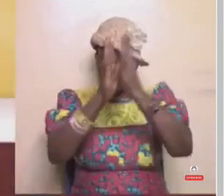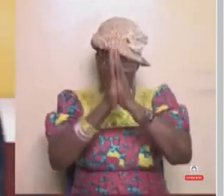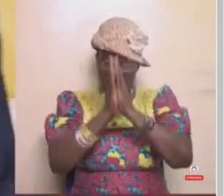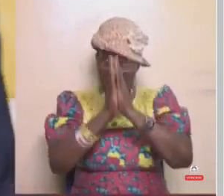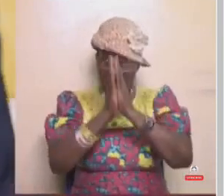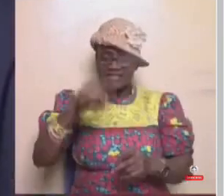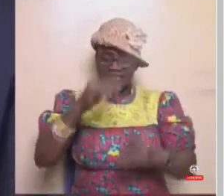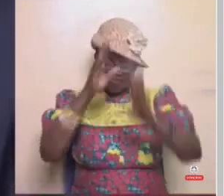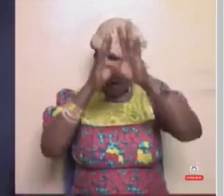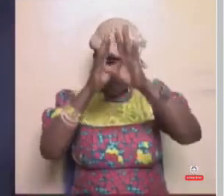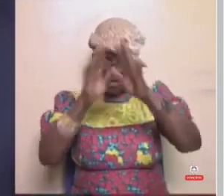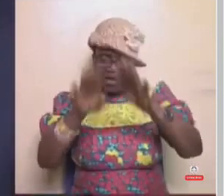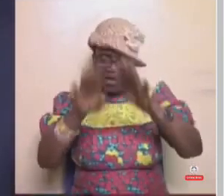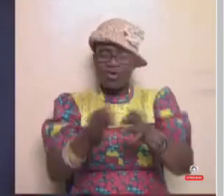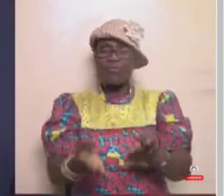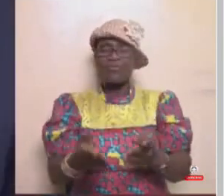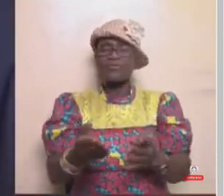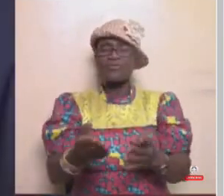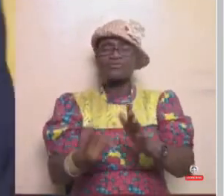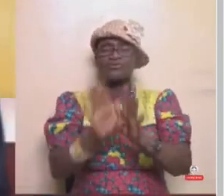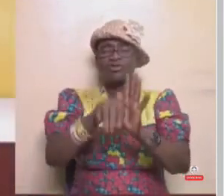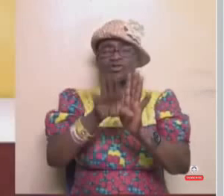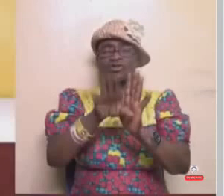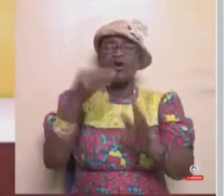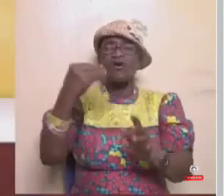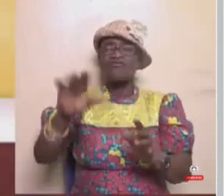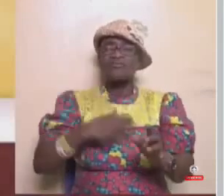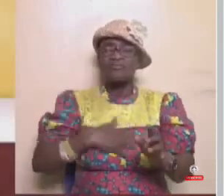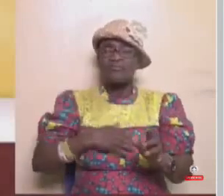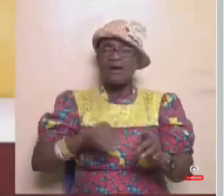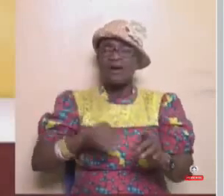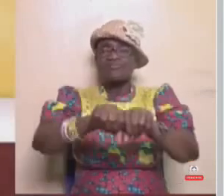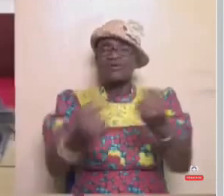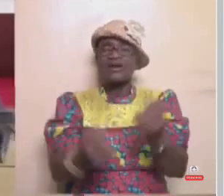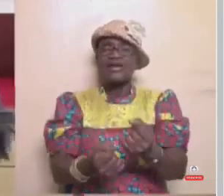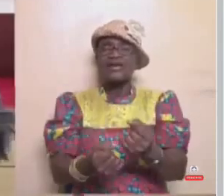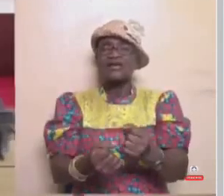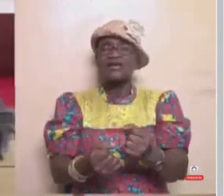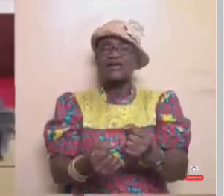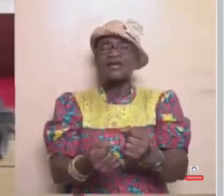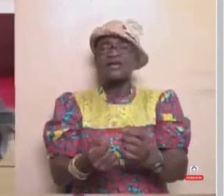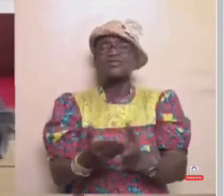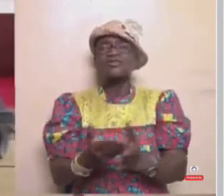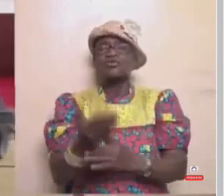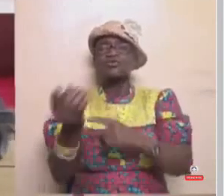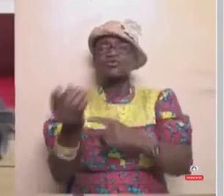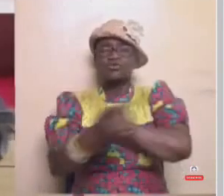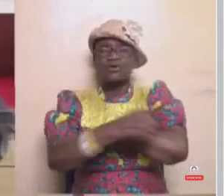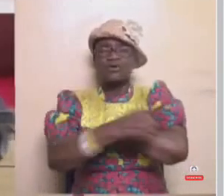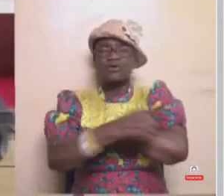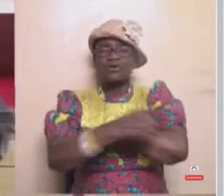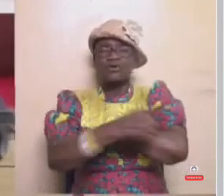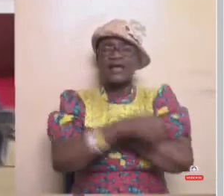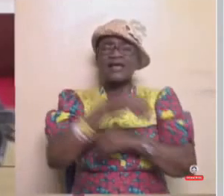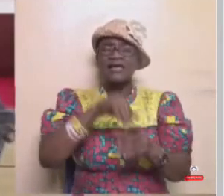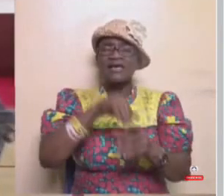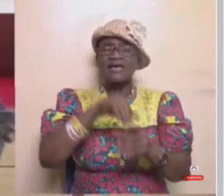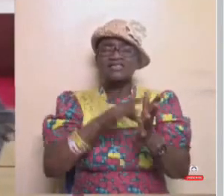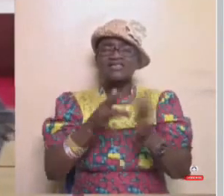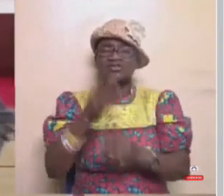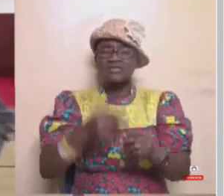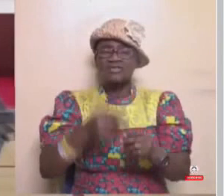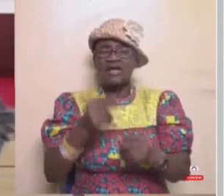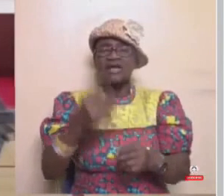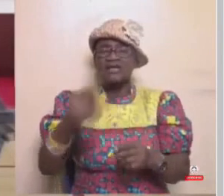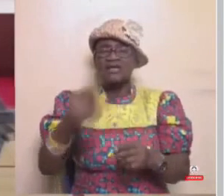open the door of my breakthrough today in the name of Jesus. Please open the door of my breakthrough today. The door of